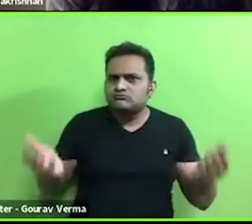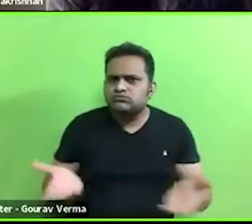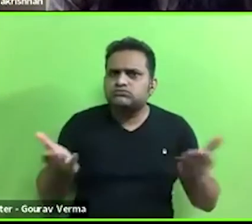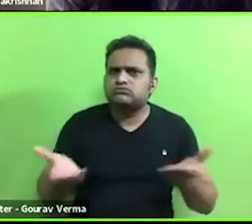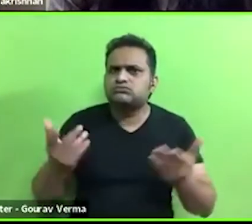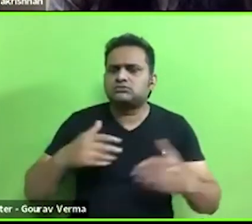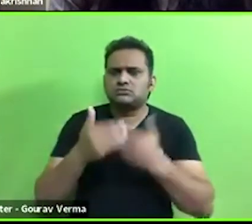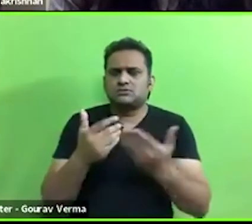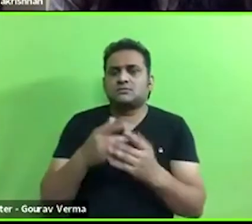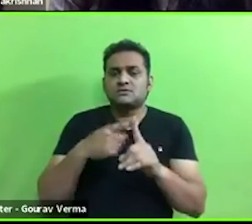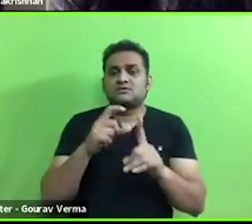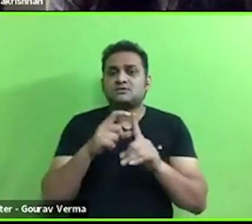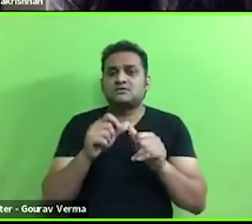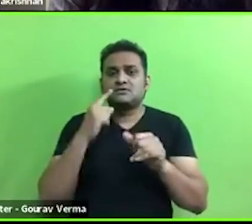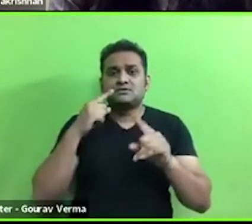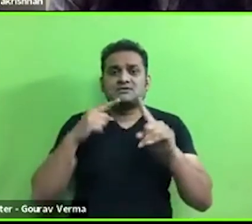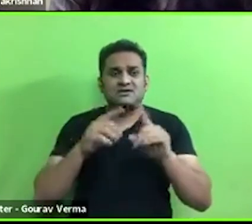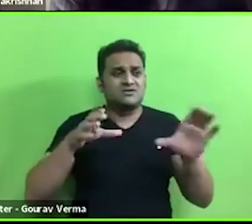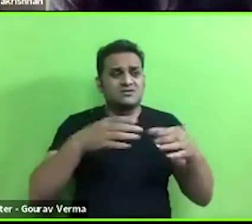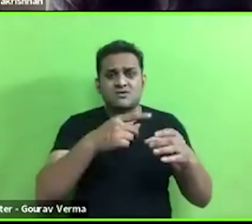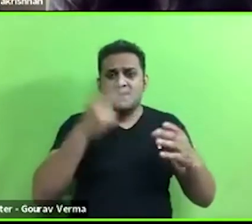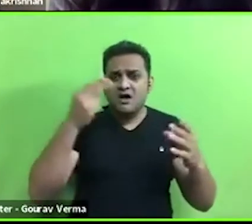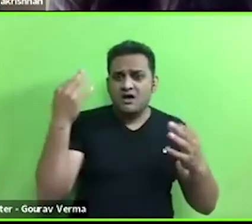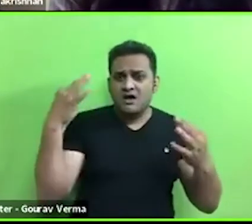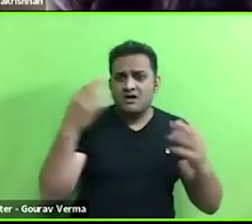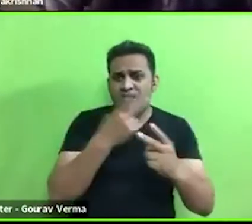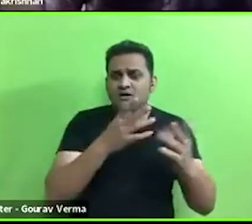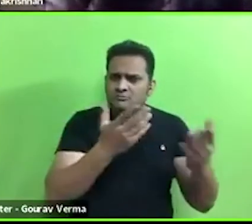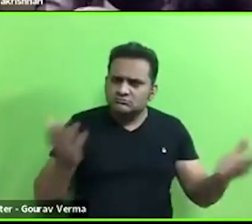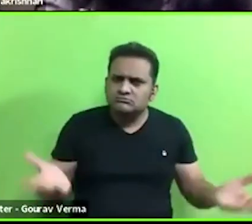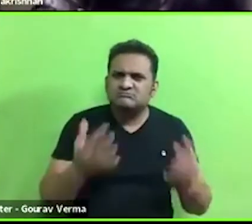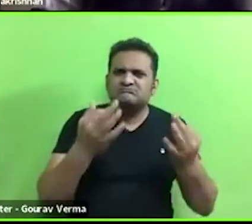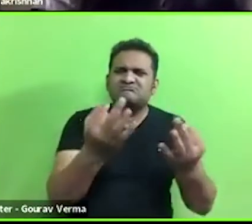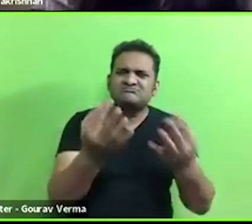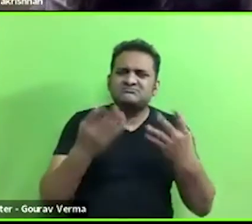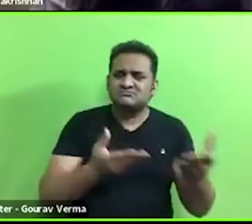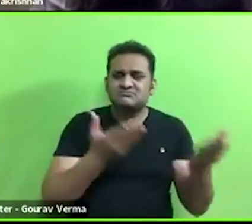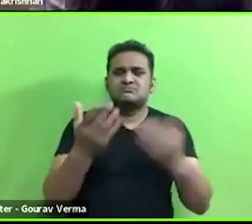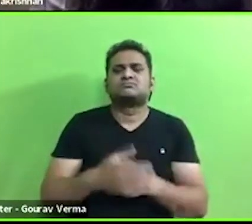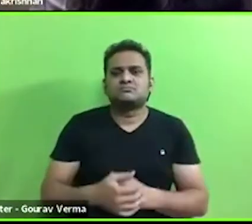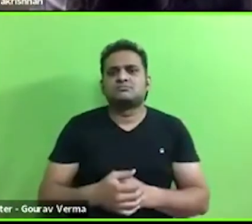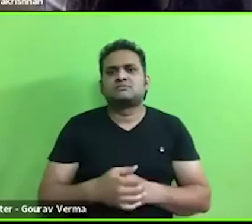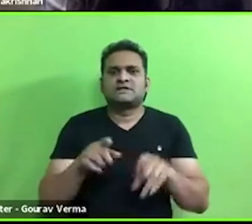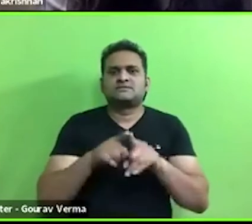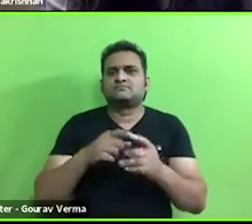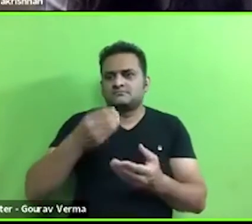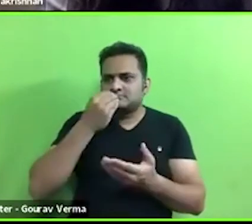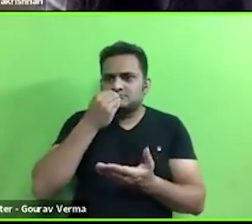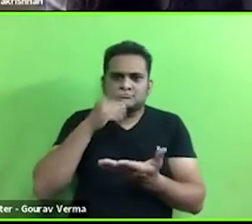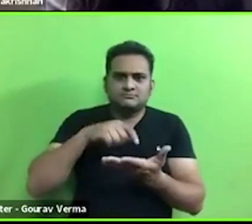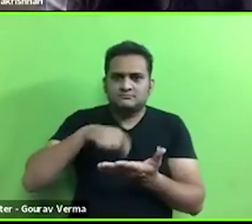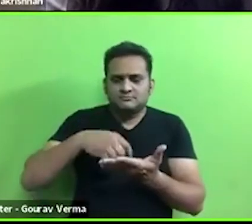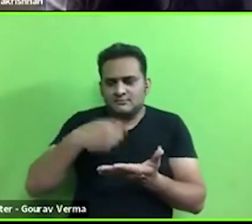and let Dalit art form enrich us. Right now, it's a garlic-less curry, which is not very